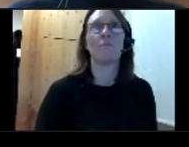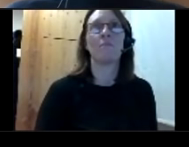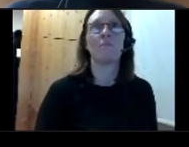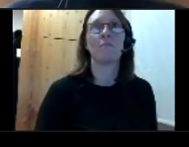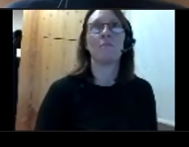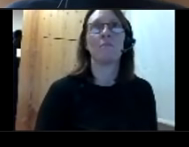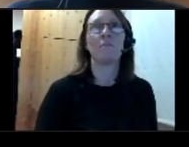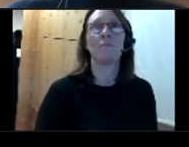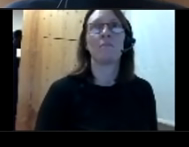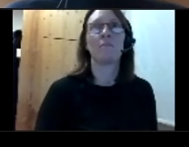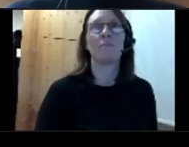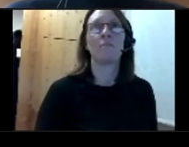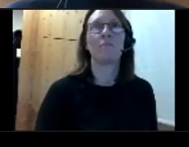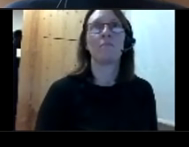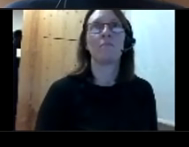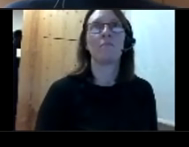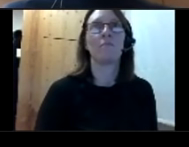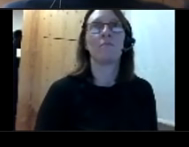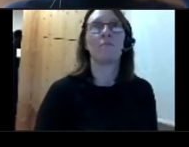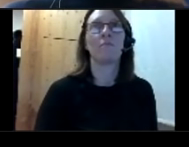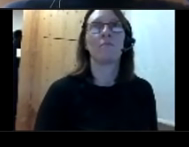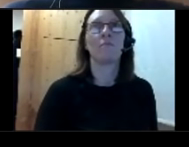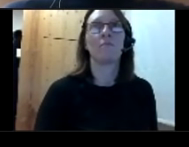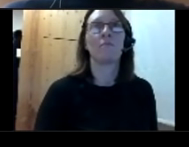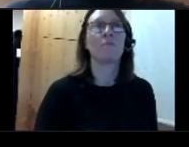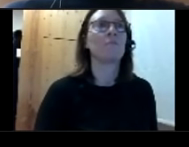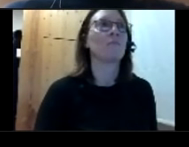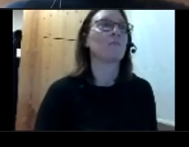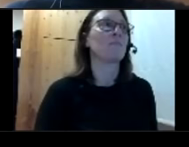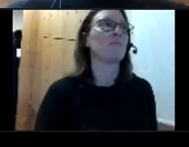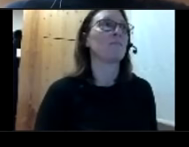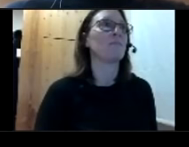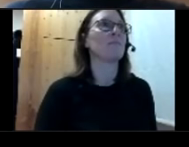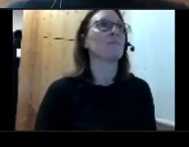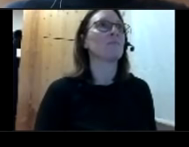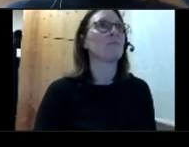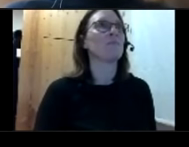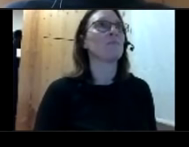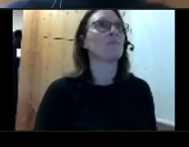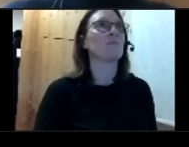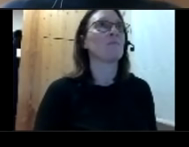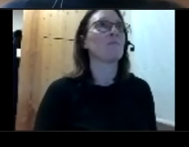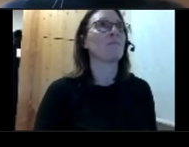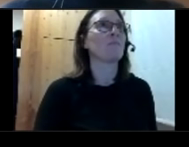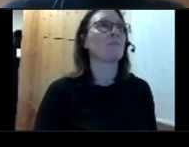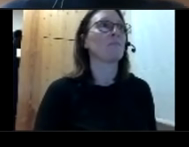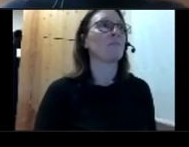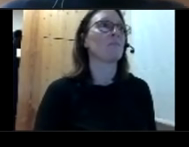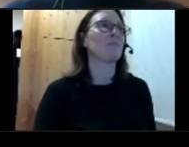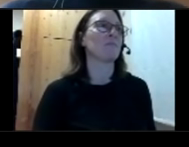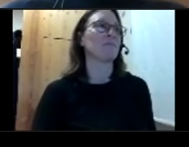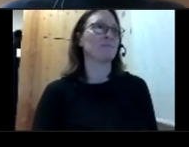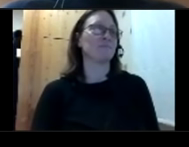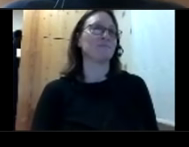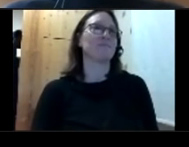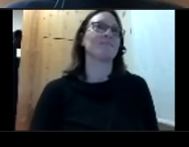We've picked out three suggestions and stepping stones, and I'll get Abby to talk to these. Establish your baseline, identify some